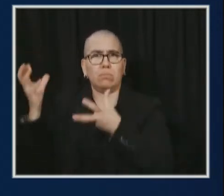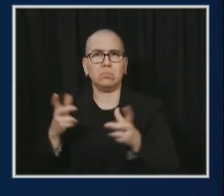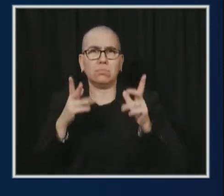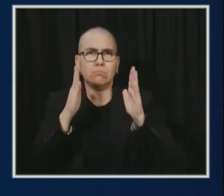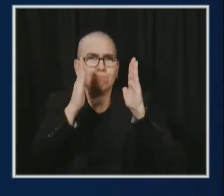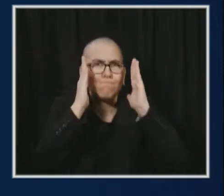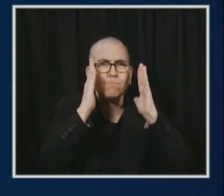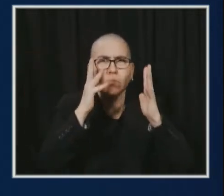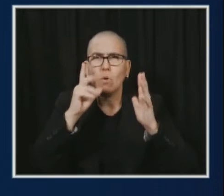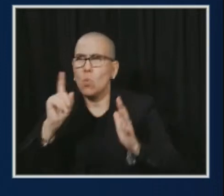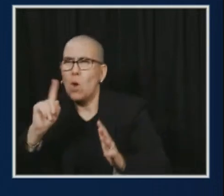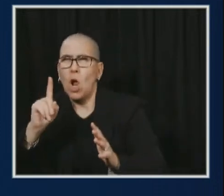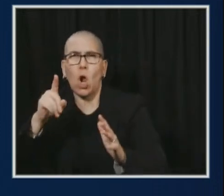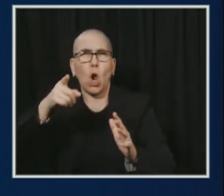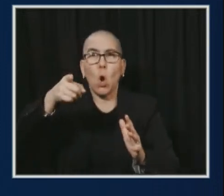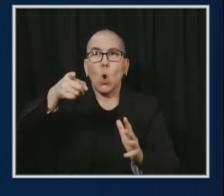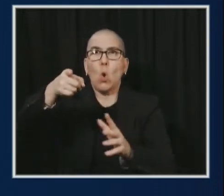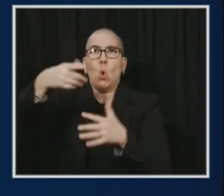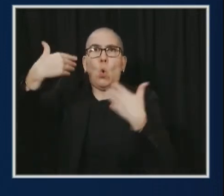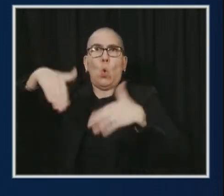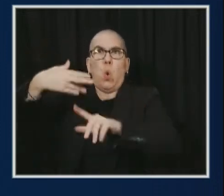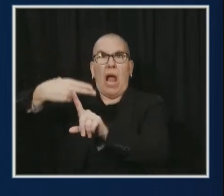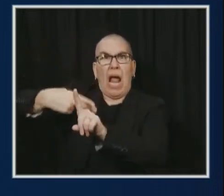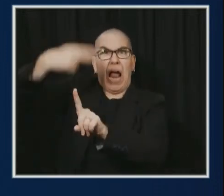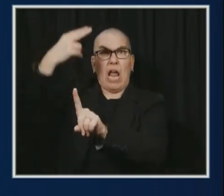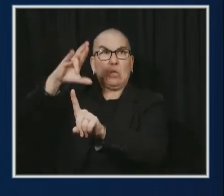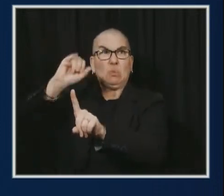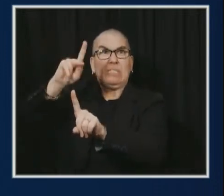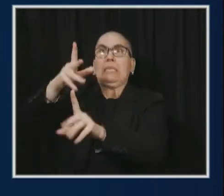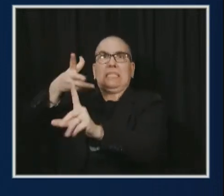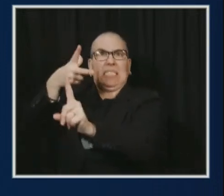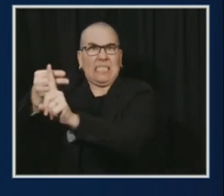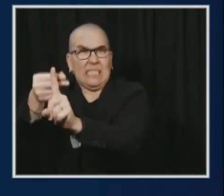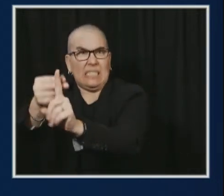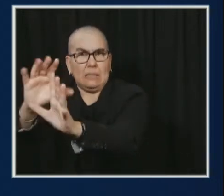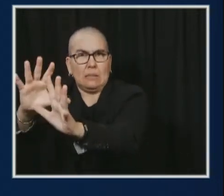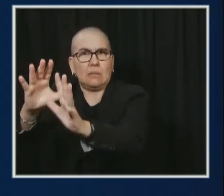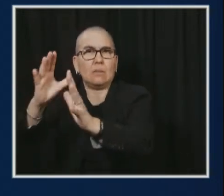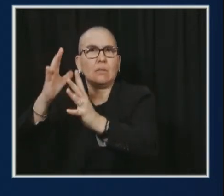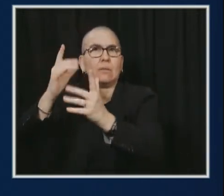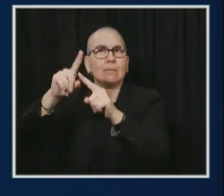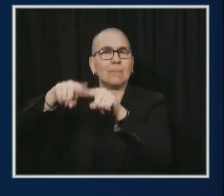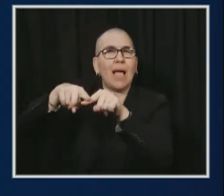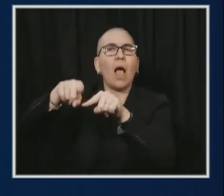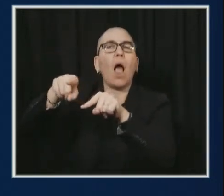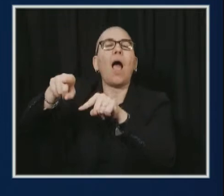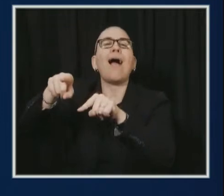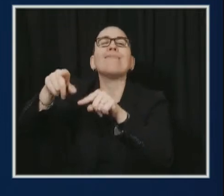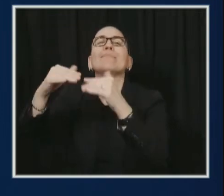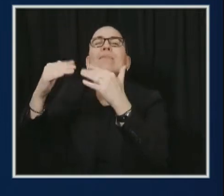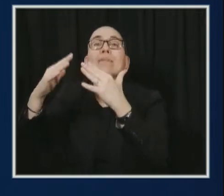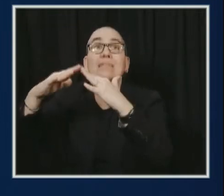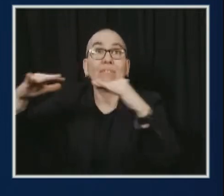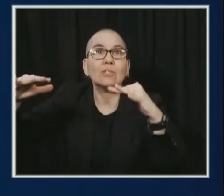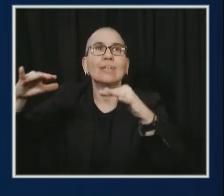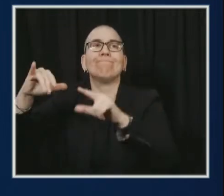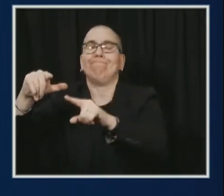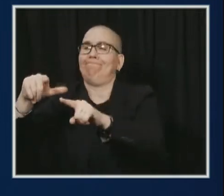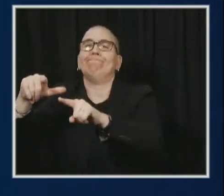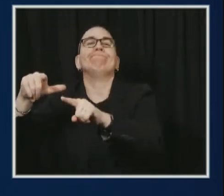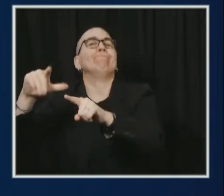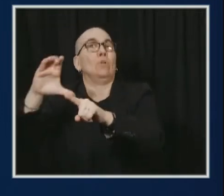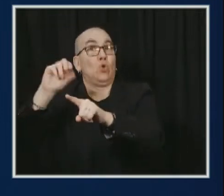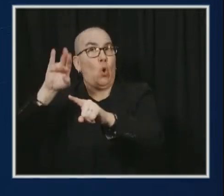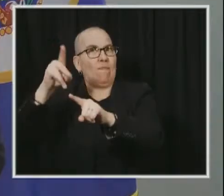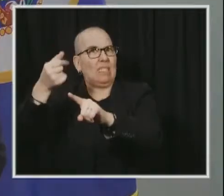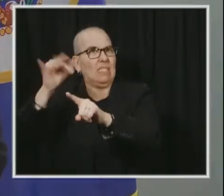where outcomes are worse, and doing this all through a lens of equity, recognizing that the burdens of COVID have not fallen equally on